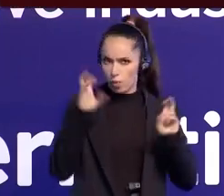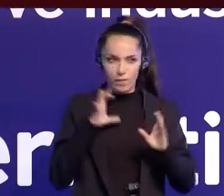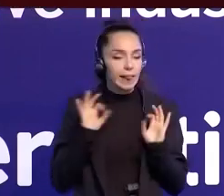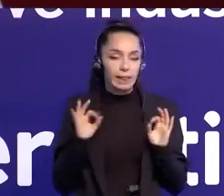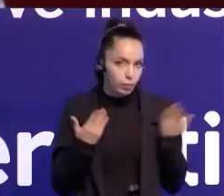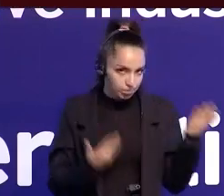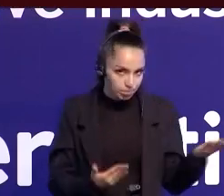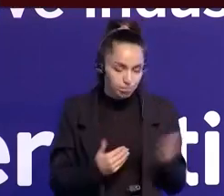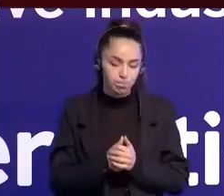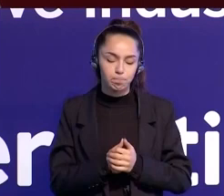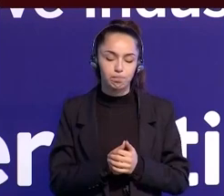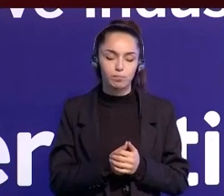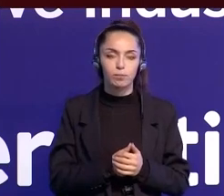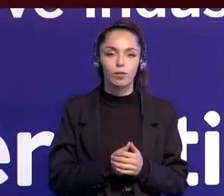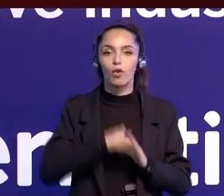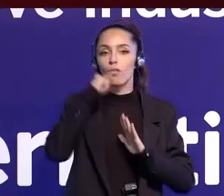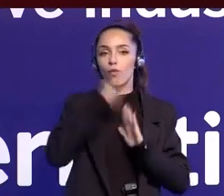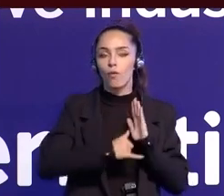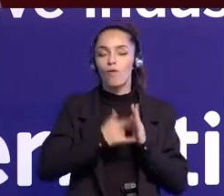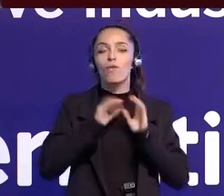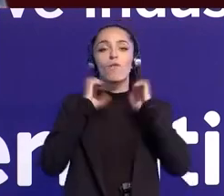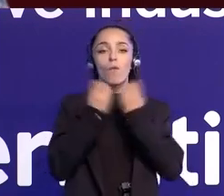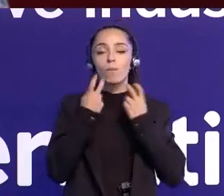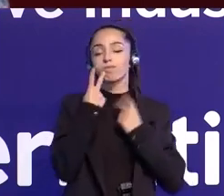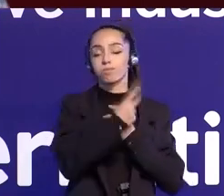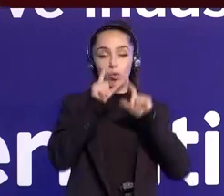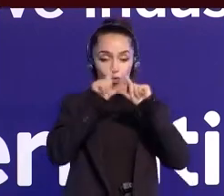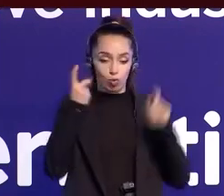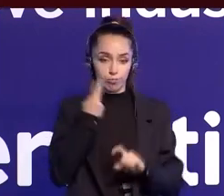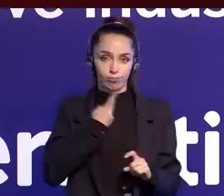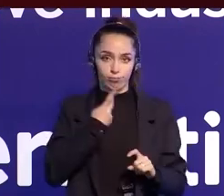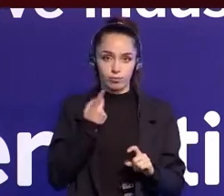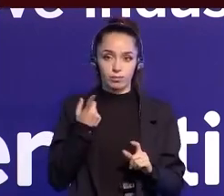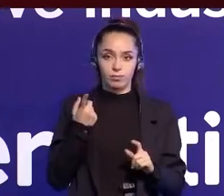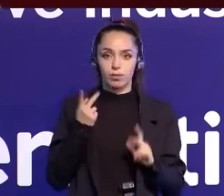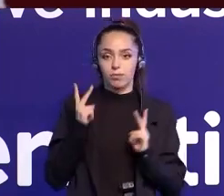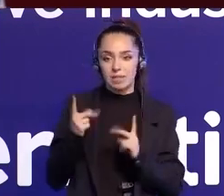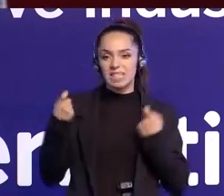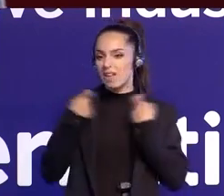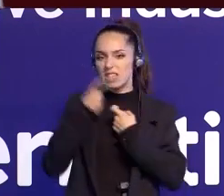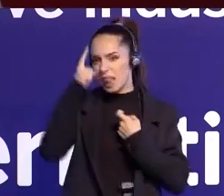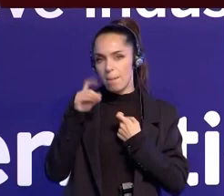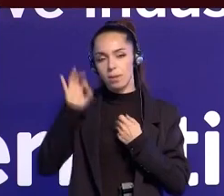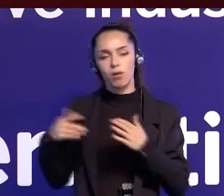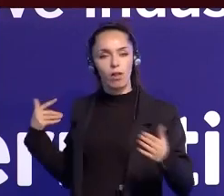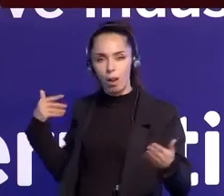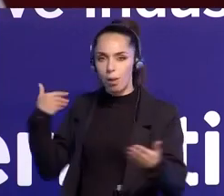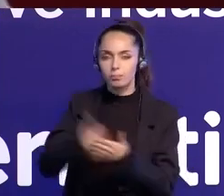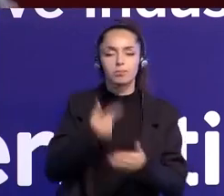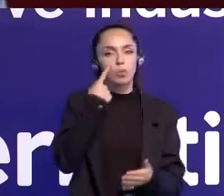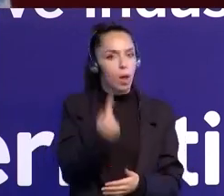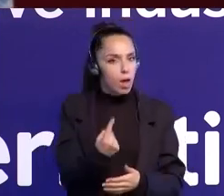regarding our formal institutions that were deprived of state funding since the beginning of the war, such as the Ukrainian Cultural